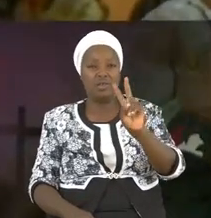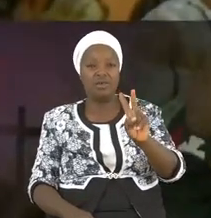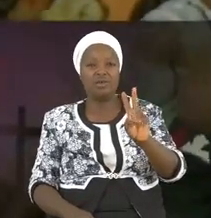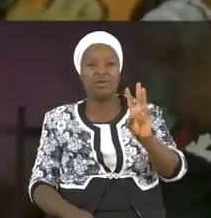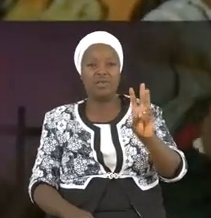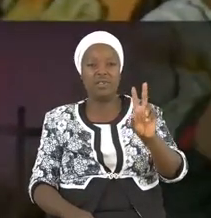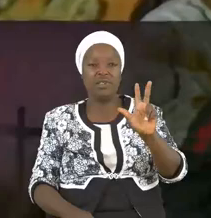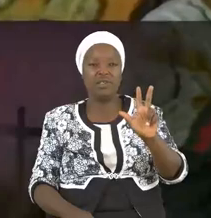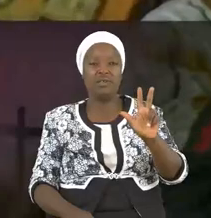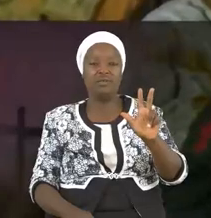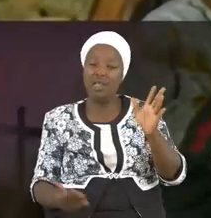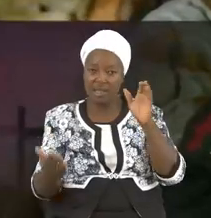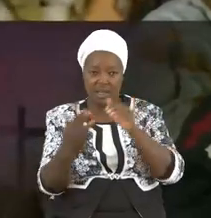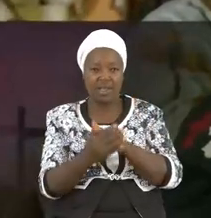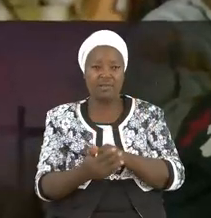Again,